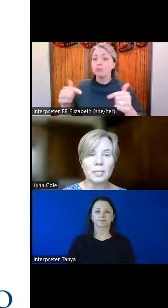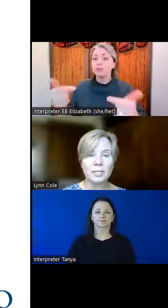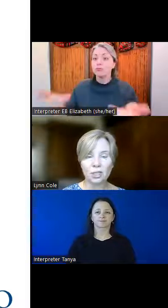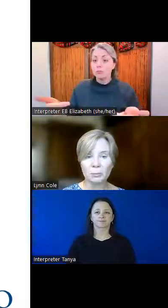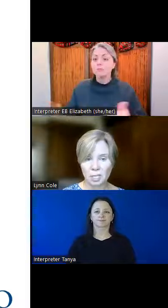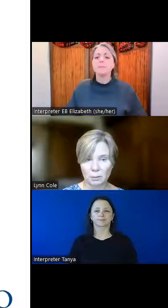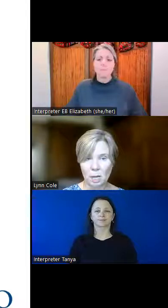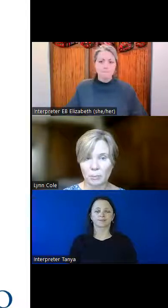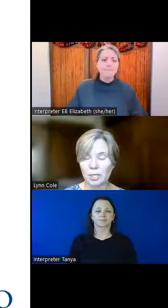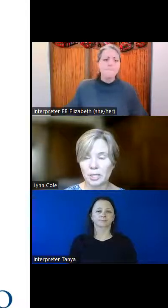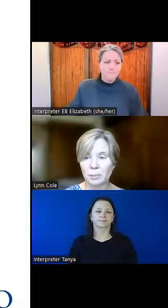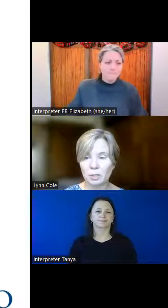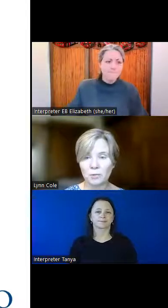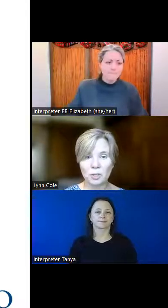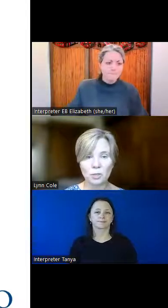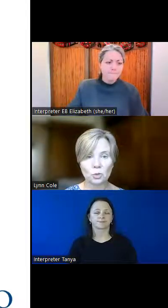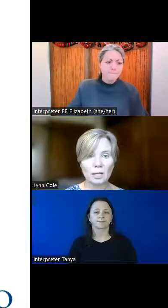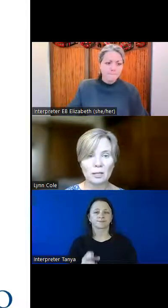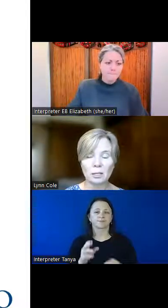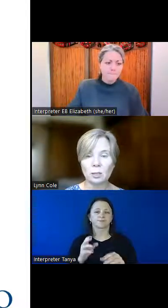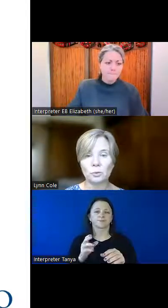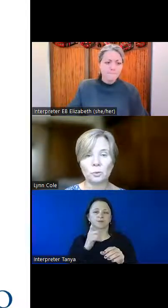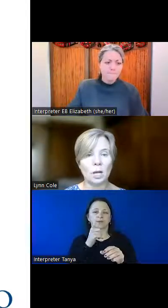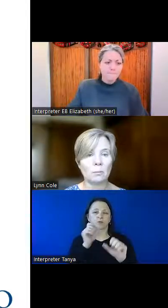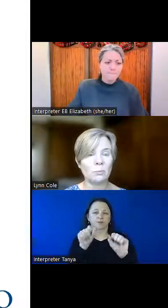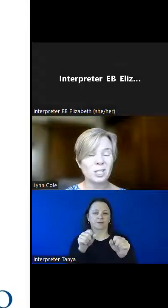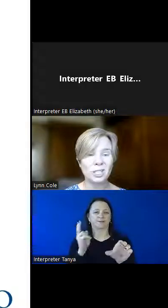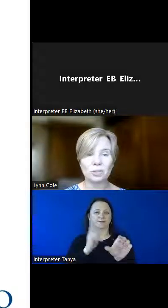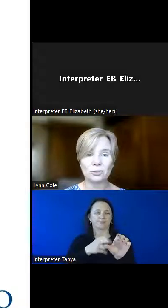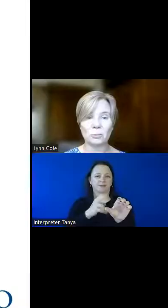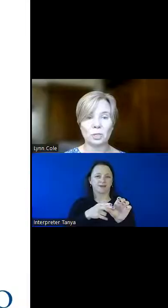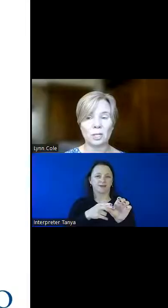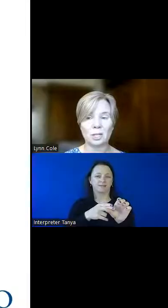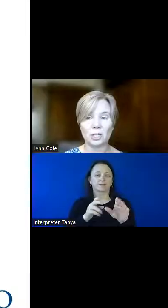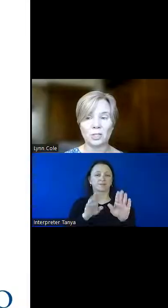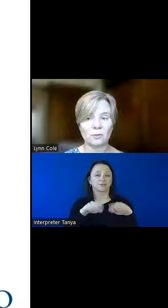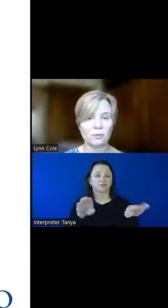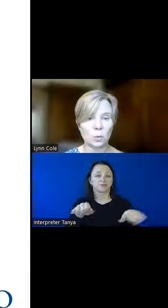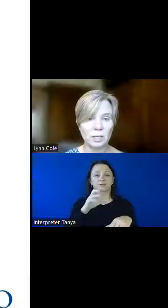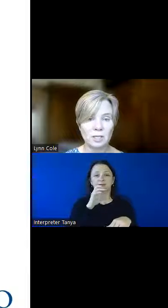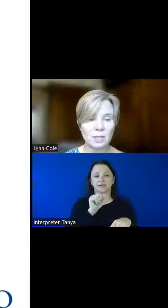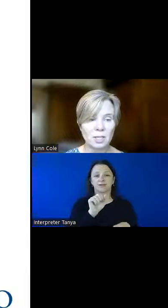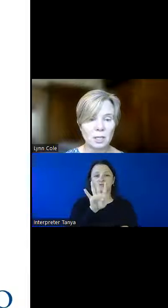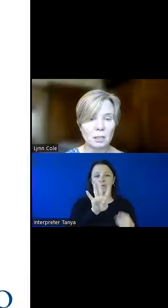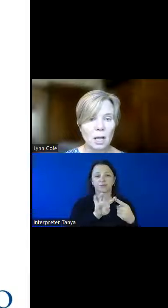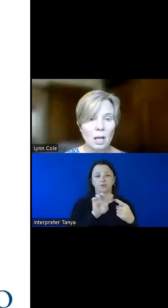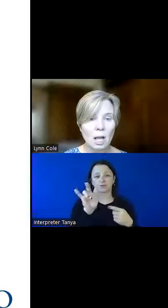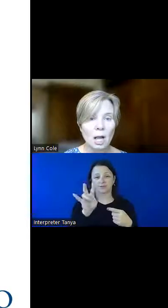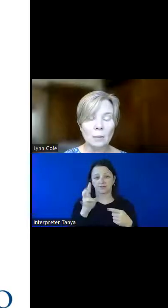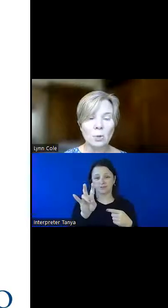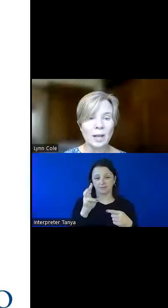So potential participants for this trial include really children between the ages of 4 and